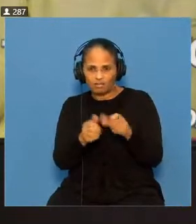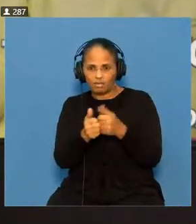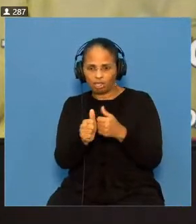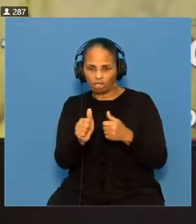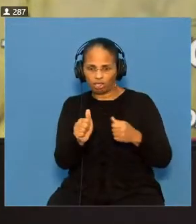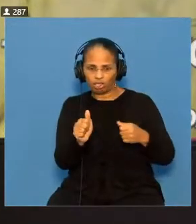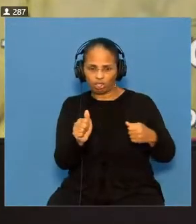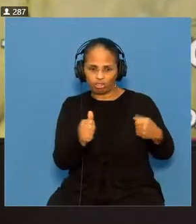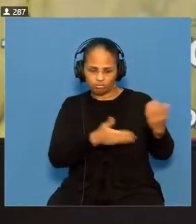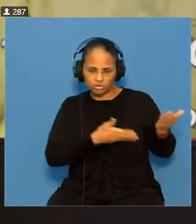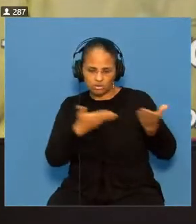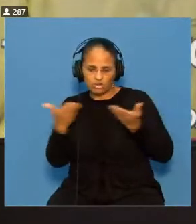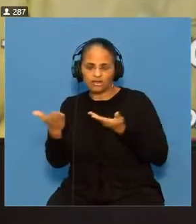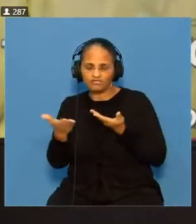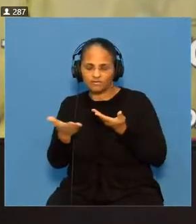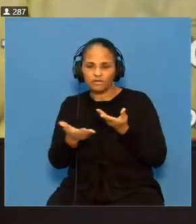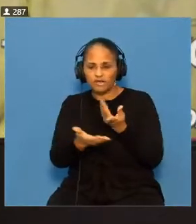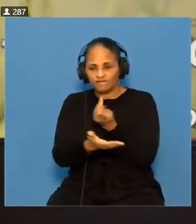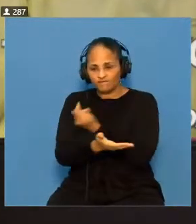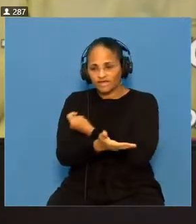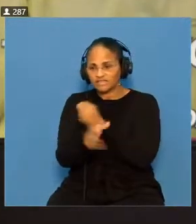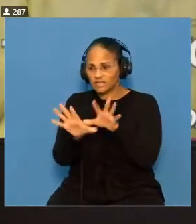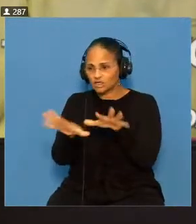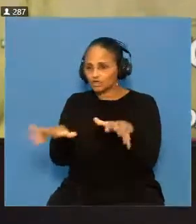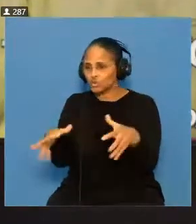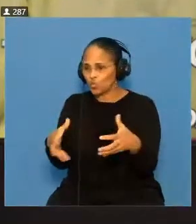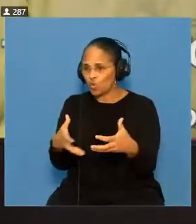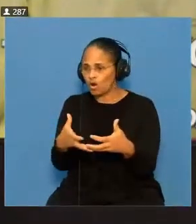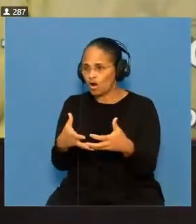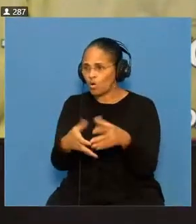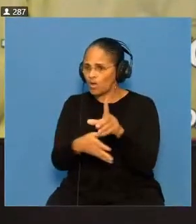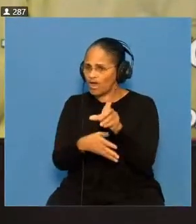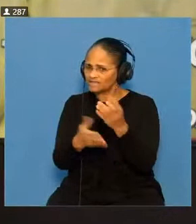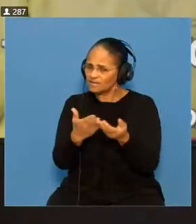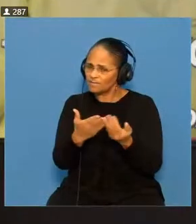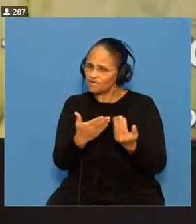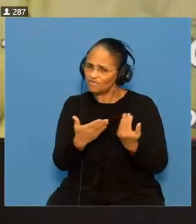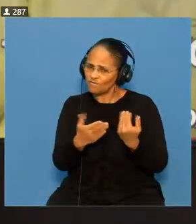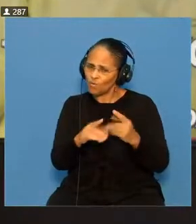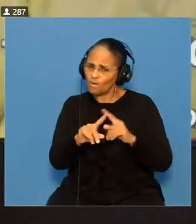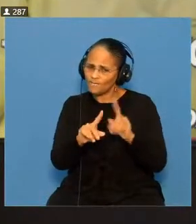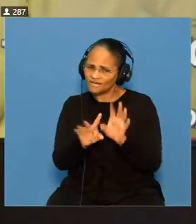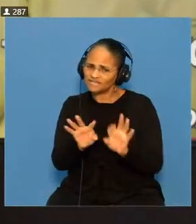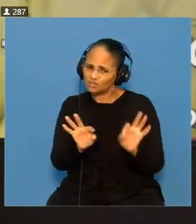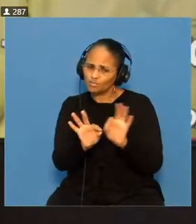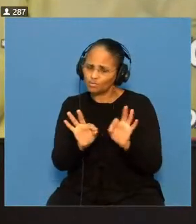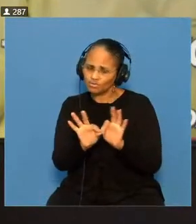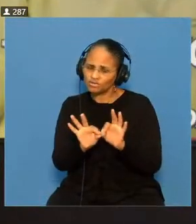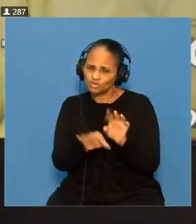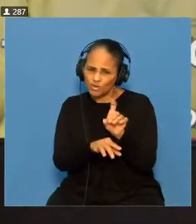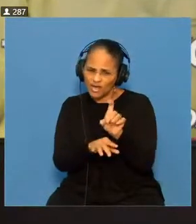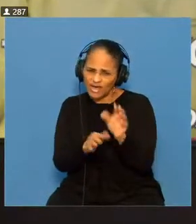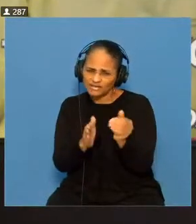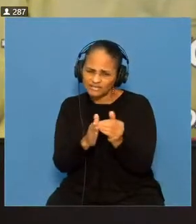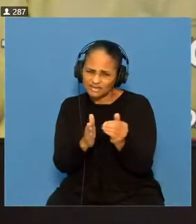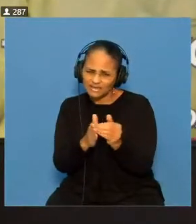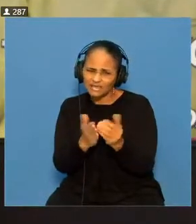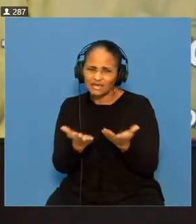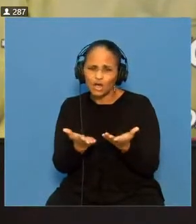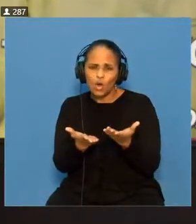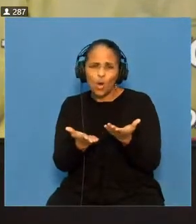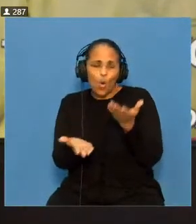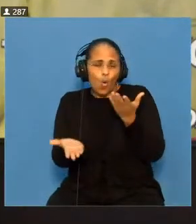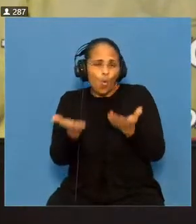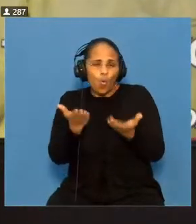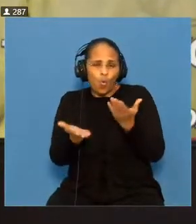in the race to deliver vaccines to the world. I know we've asked this before, but it is important enough to ask again. What